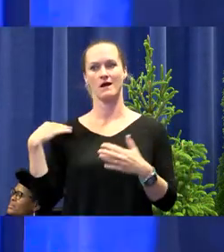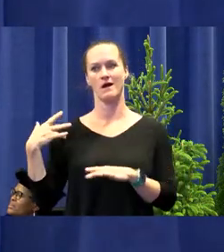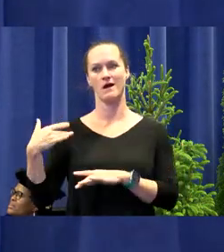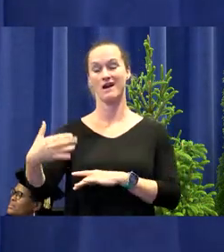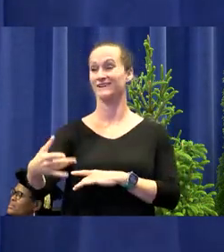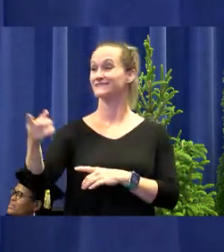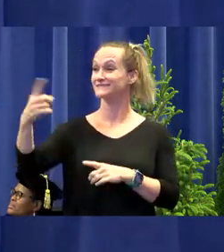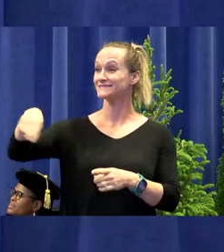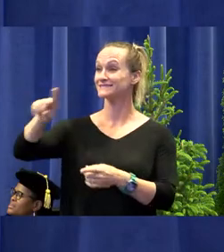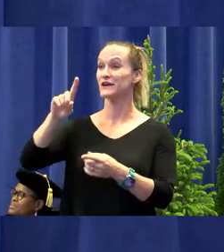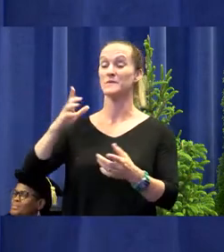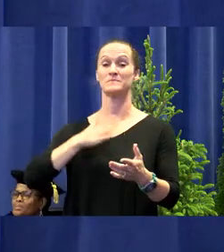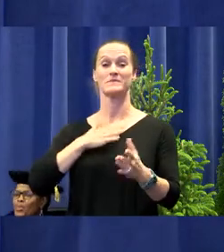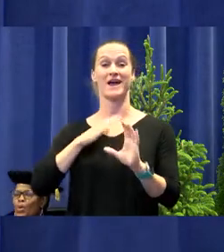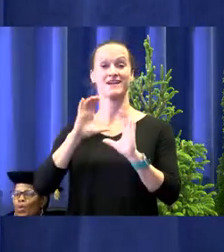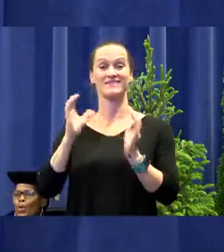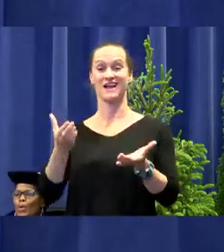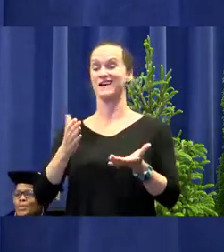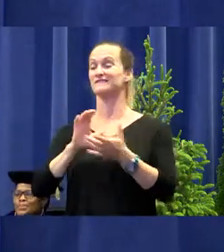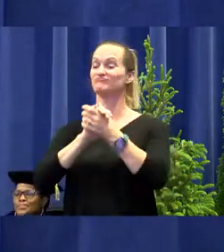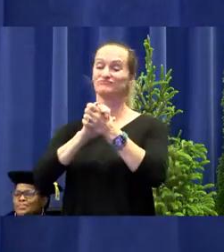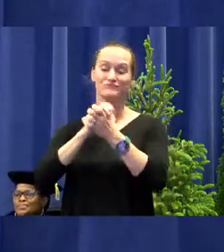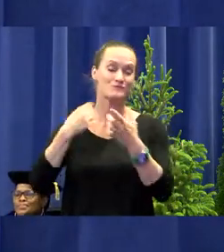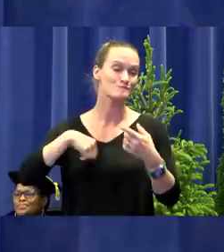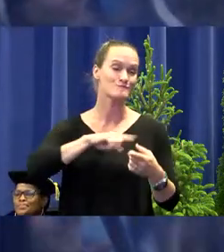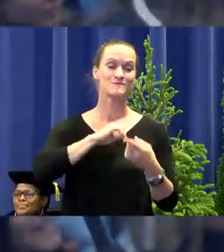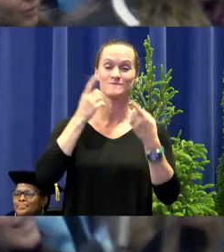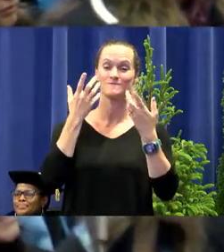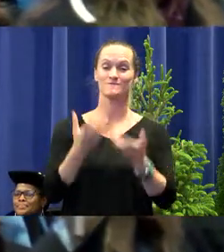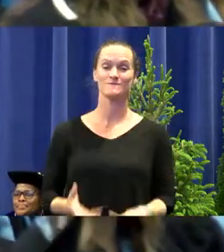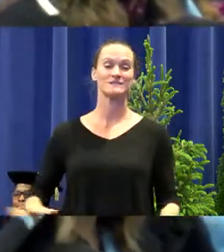it. Yeah.